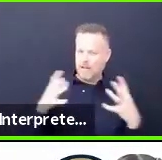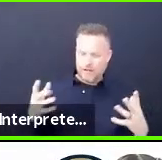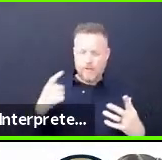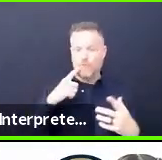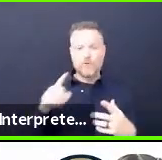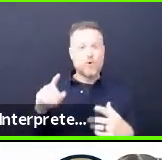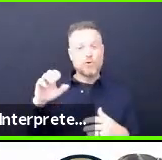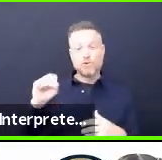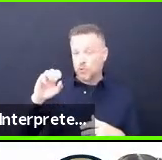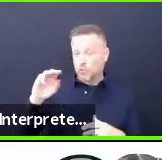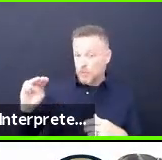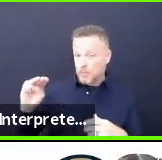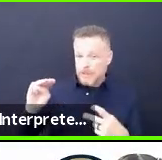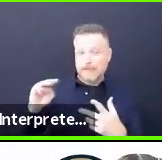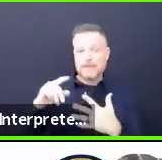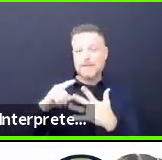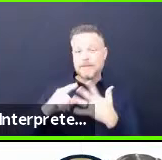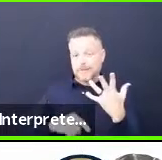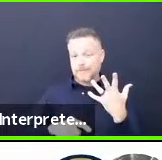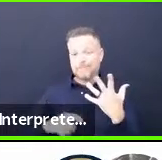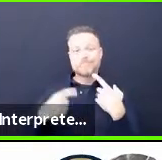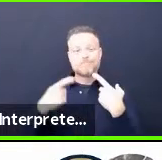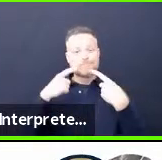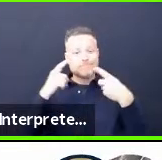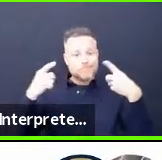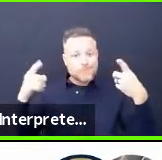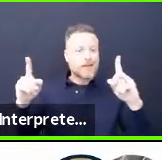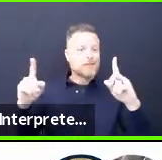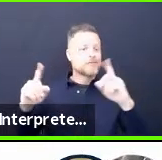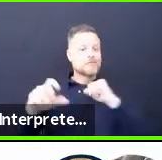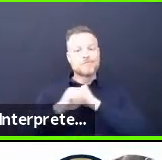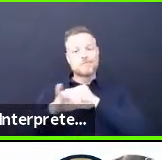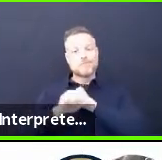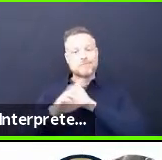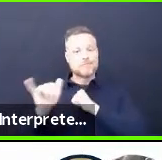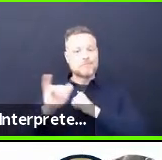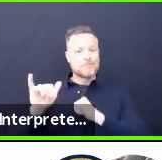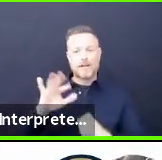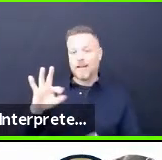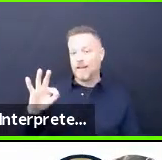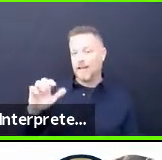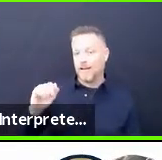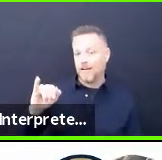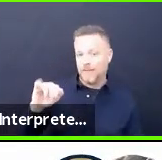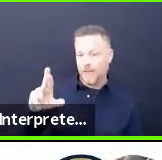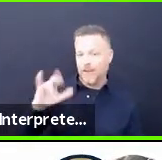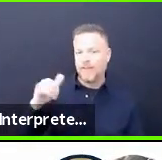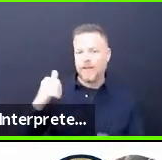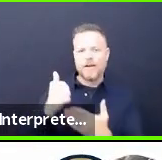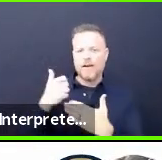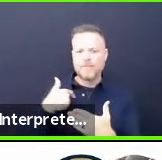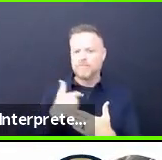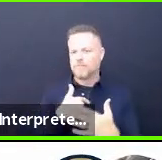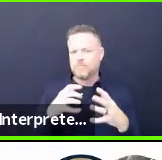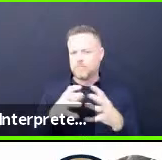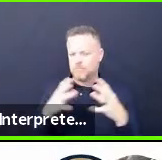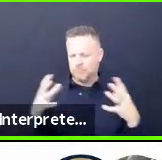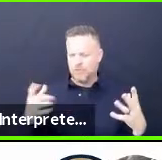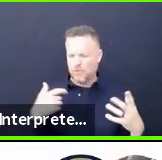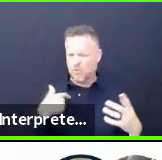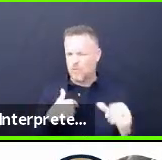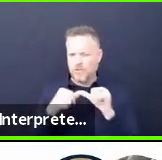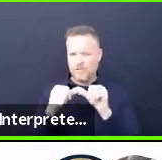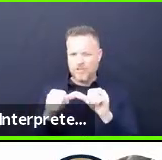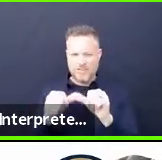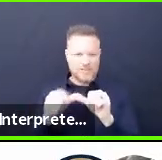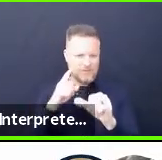media there, kind of announcing it like an event, like a fair, helps out a lot. And so we're just going to continue to do those kind of things that have been